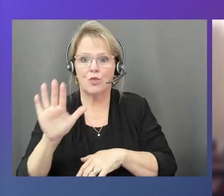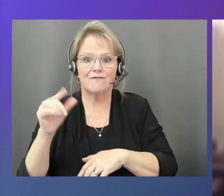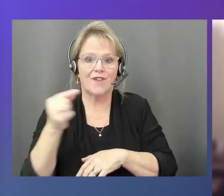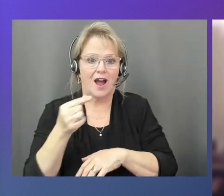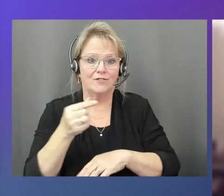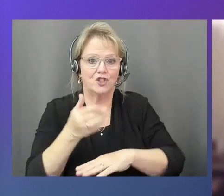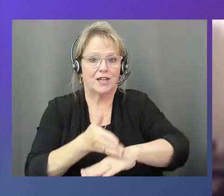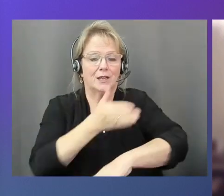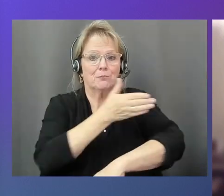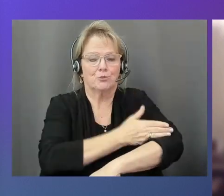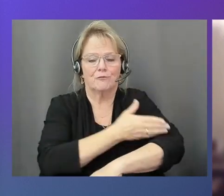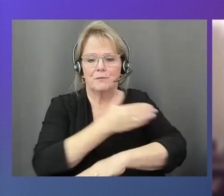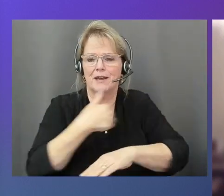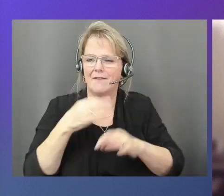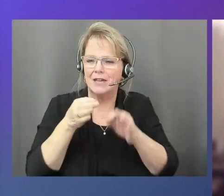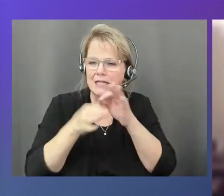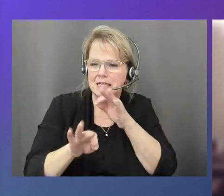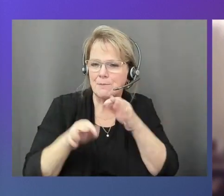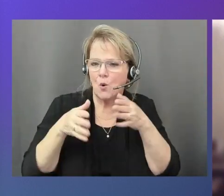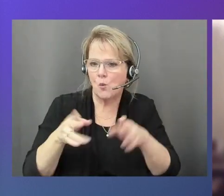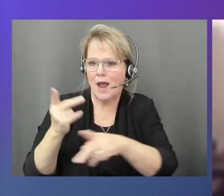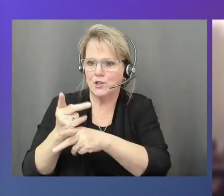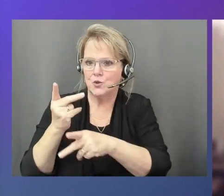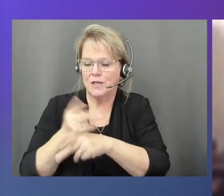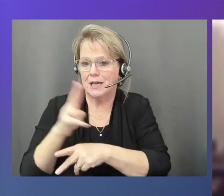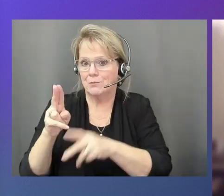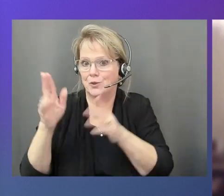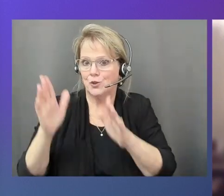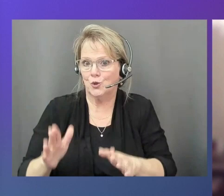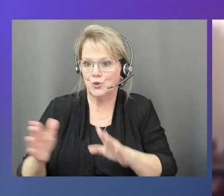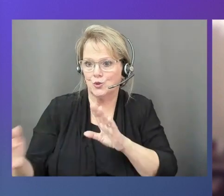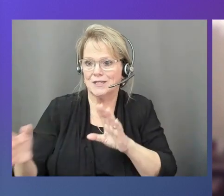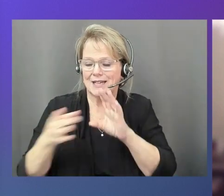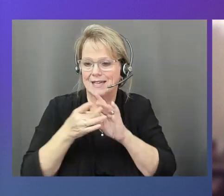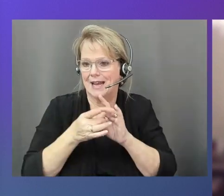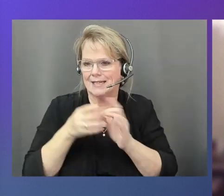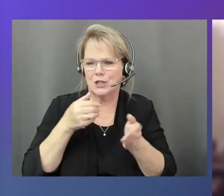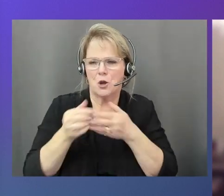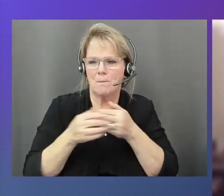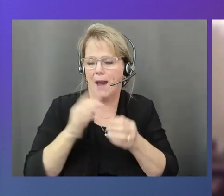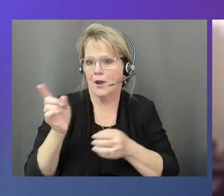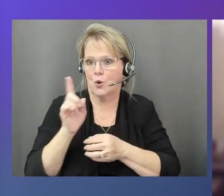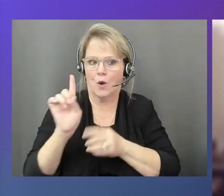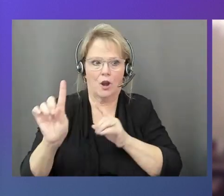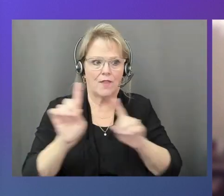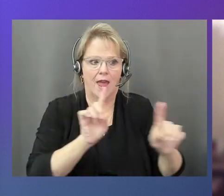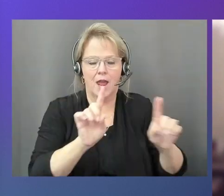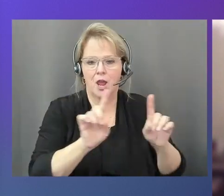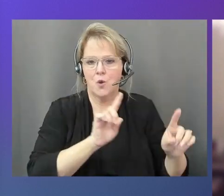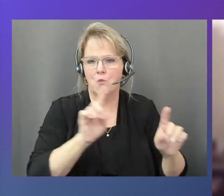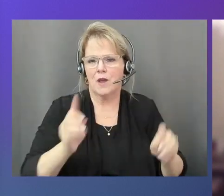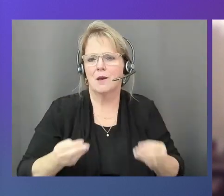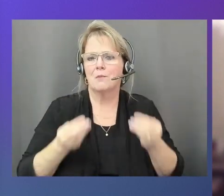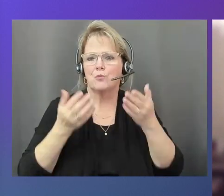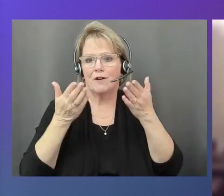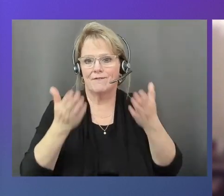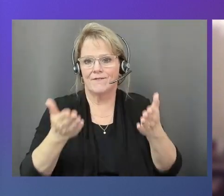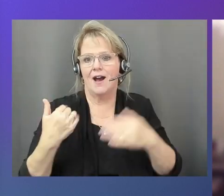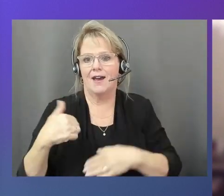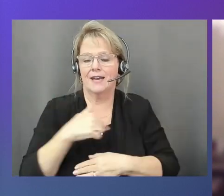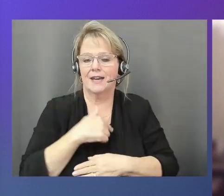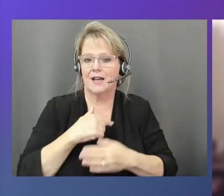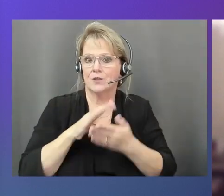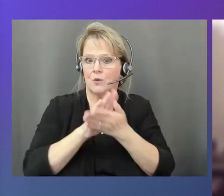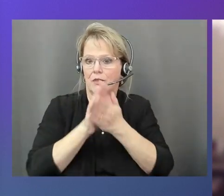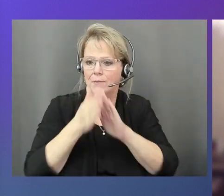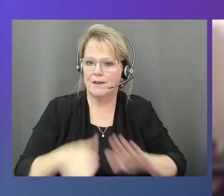users connected no matter where they were, with minimal deployment effort, provided the team with peace of mind and confidence that mission-critical